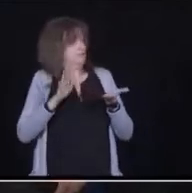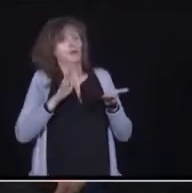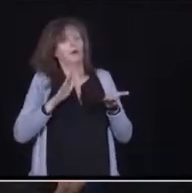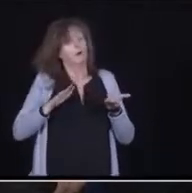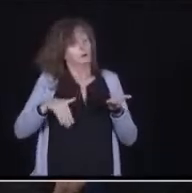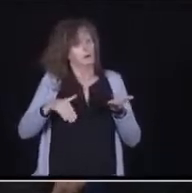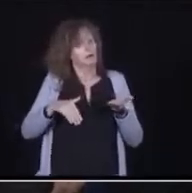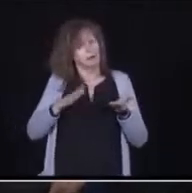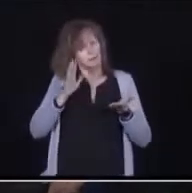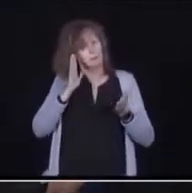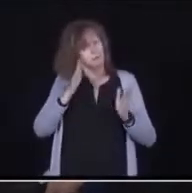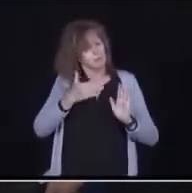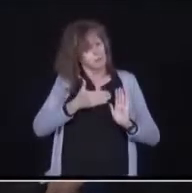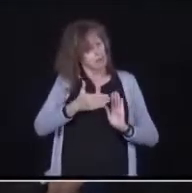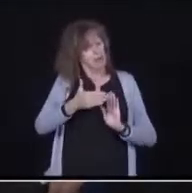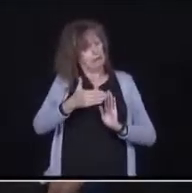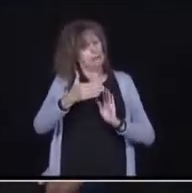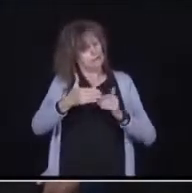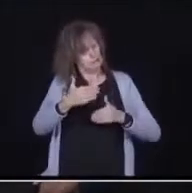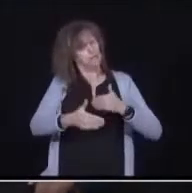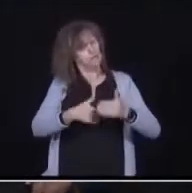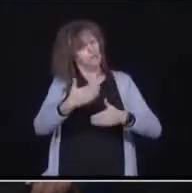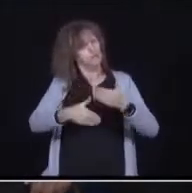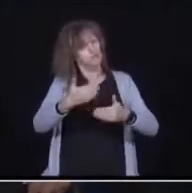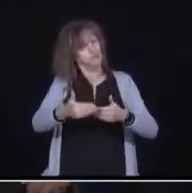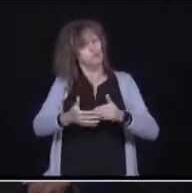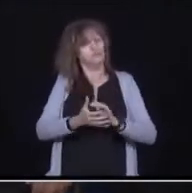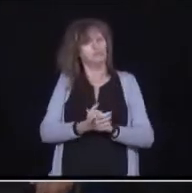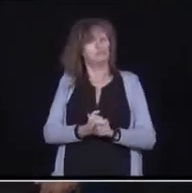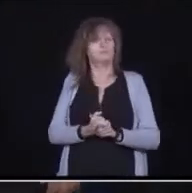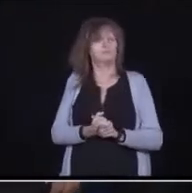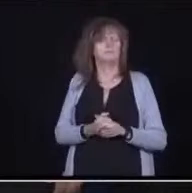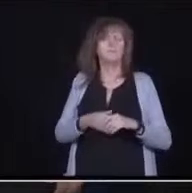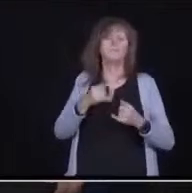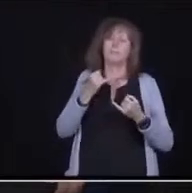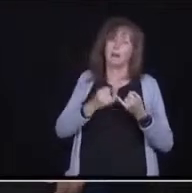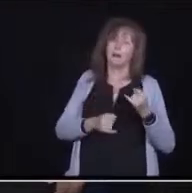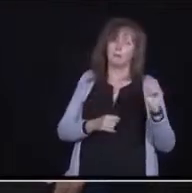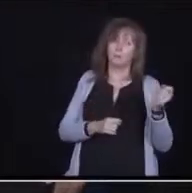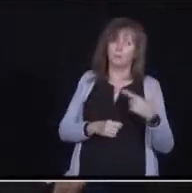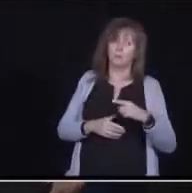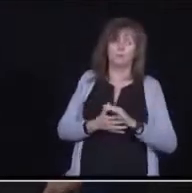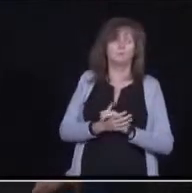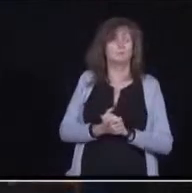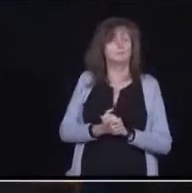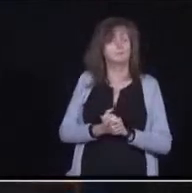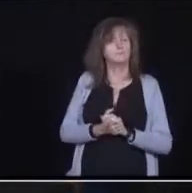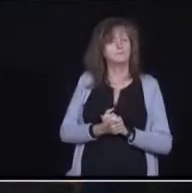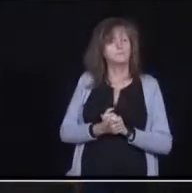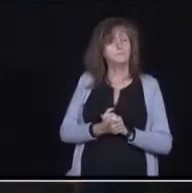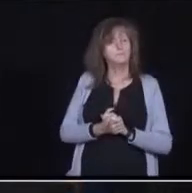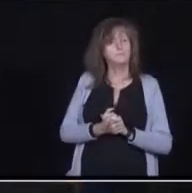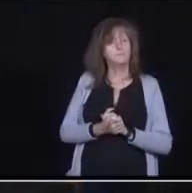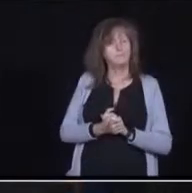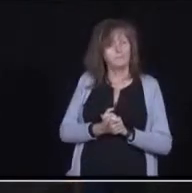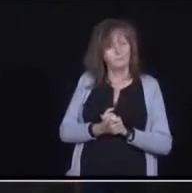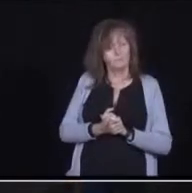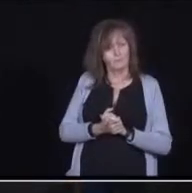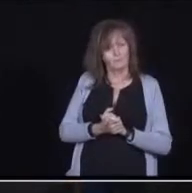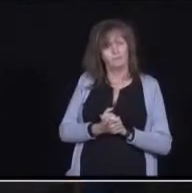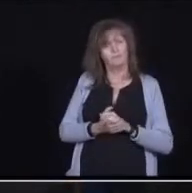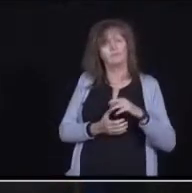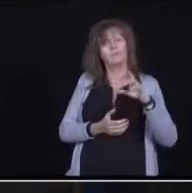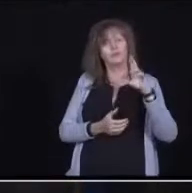works. Last question. Your final question comes from Rob Ferguson with the Toronto Star. Please go